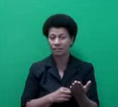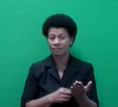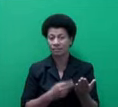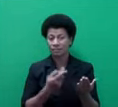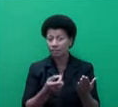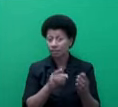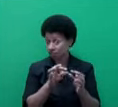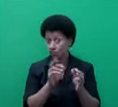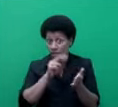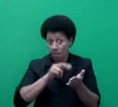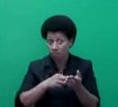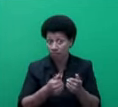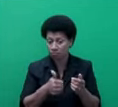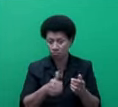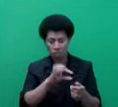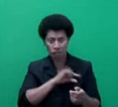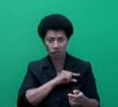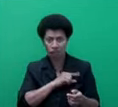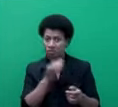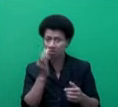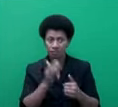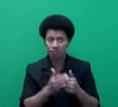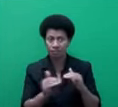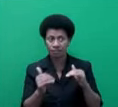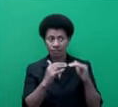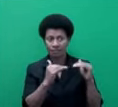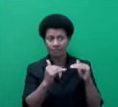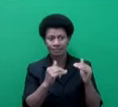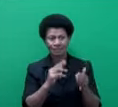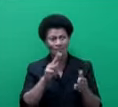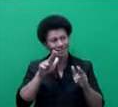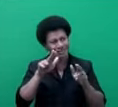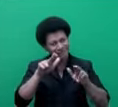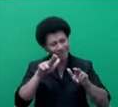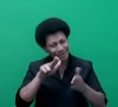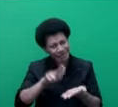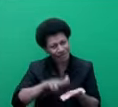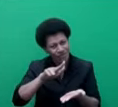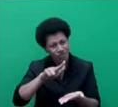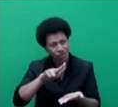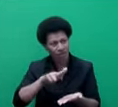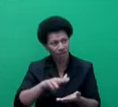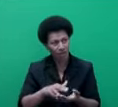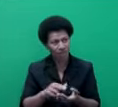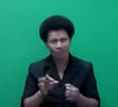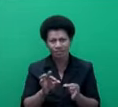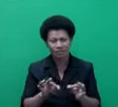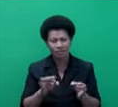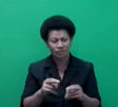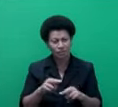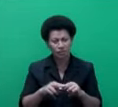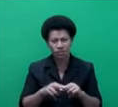they've come up and said there's no qualifications, and the signatures on it here are not just Fiji First members.